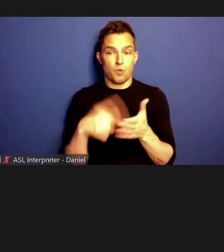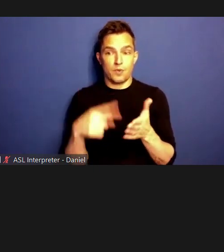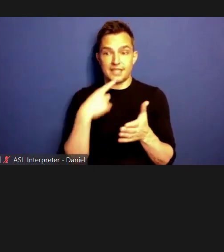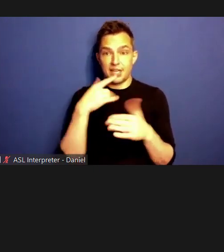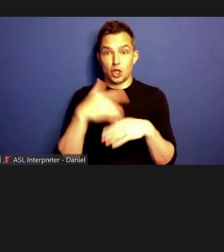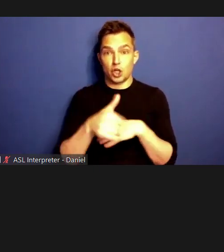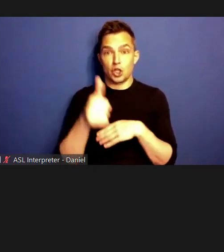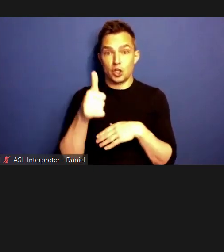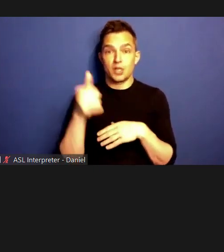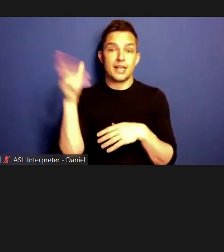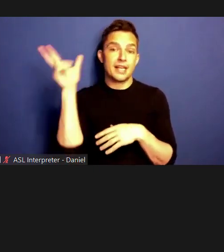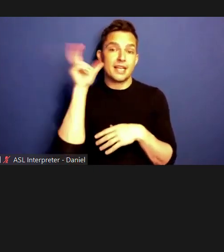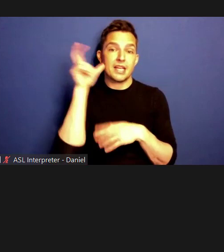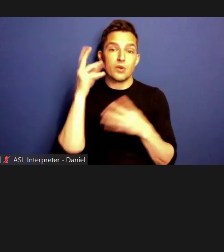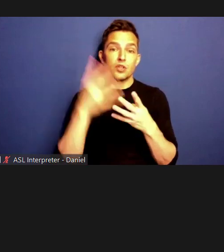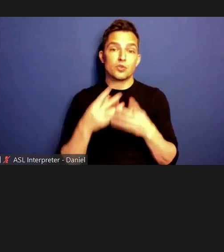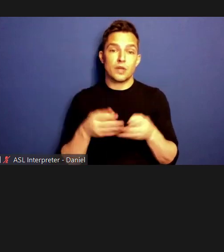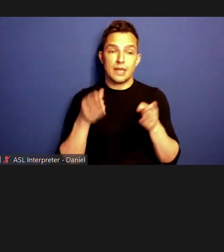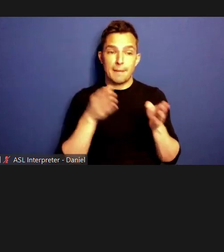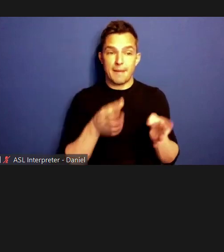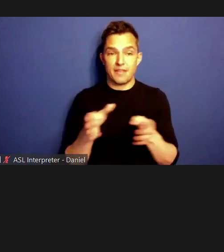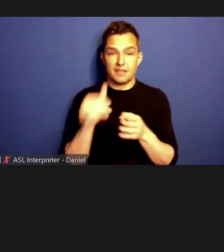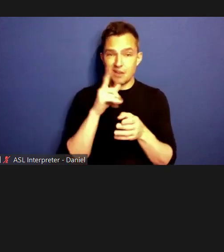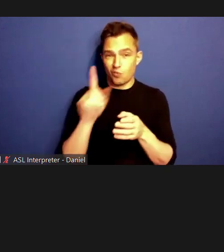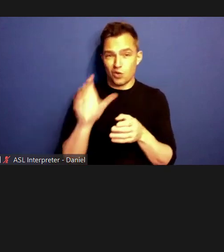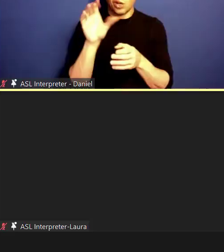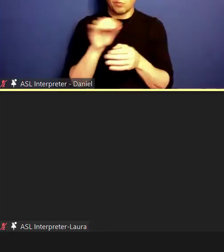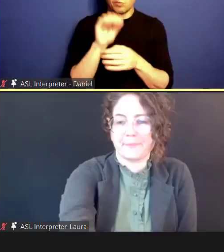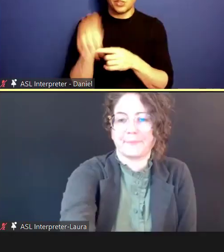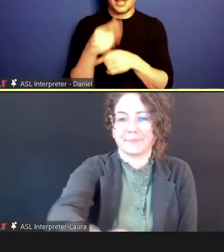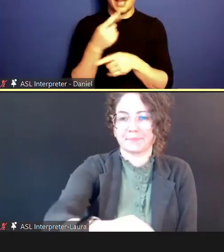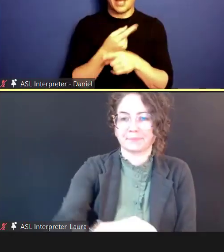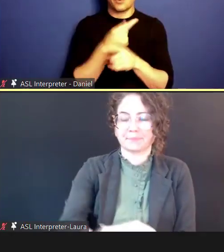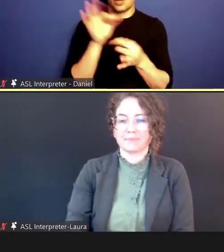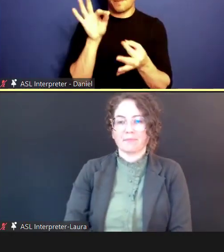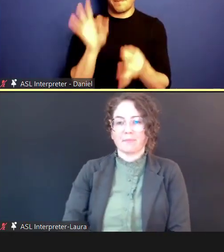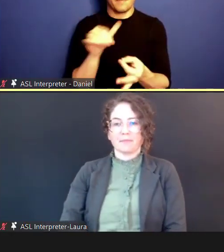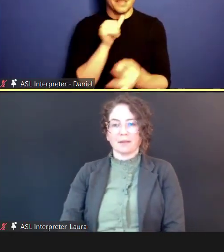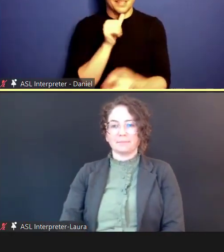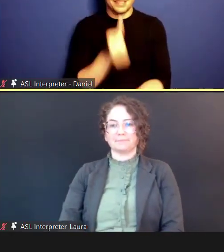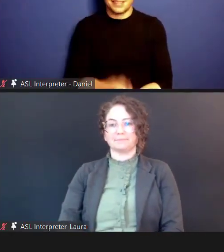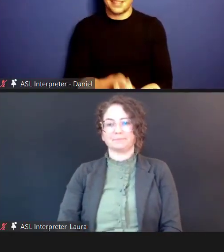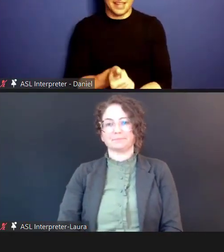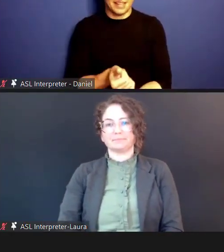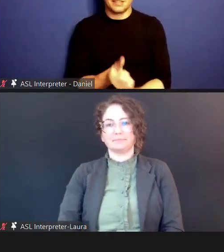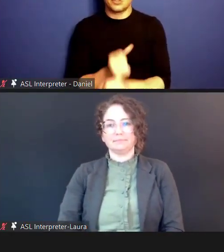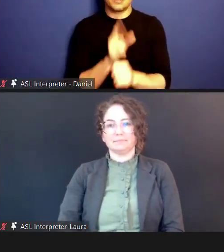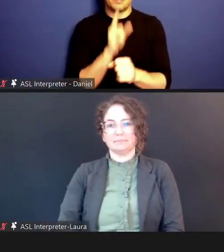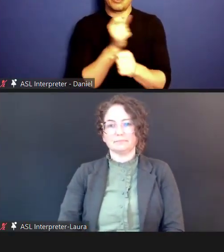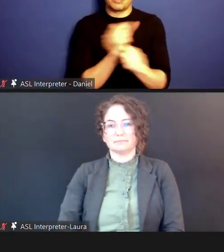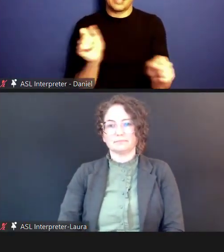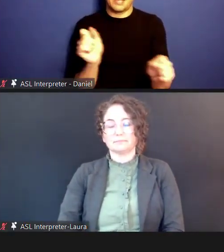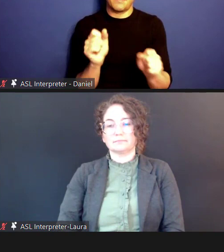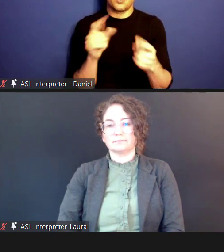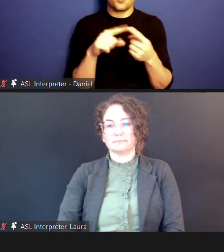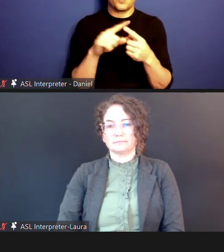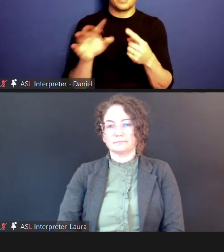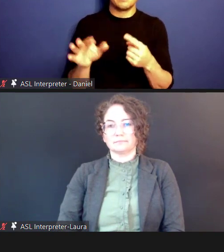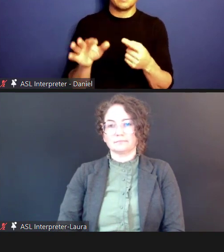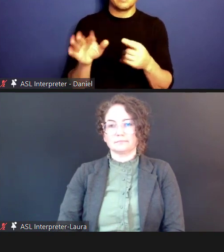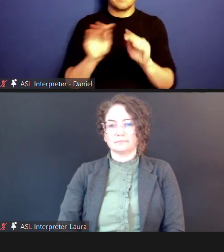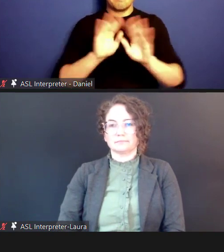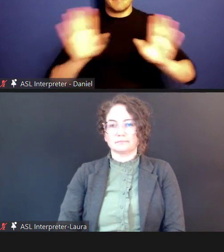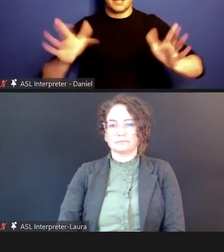earlier, hearing screening methods aren't 100% accurate or perfect. And so to be on the safe side, whenever there's an